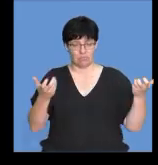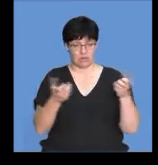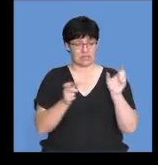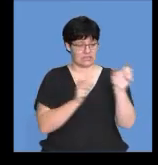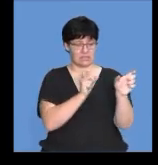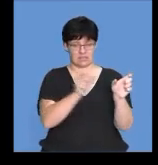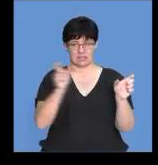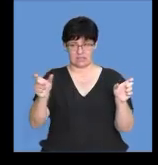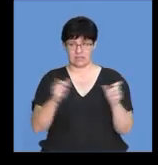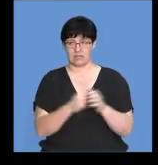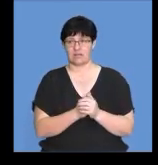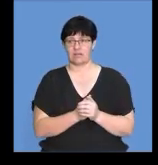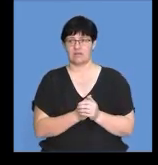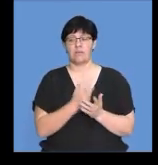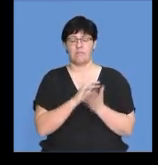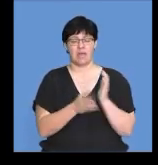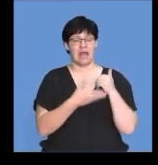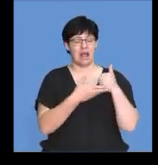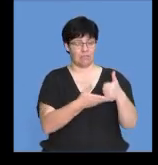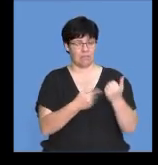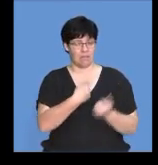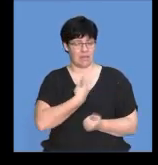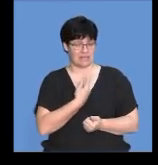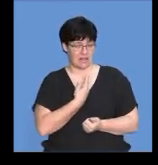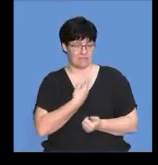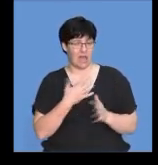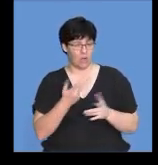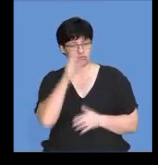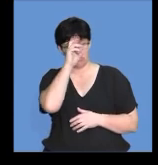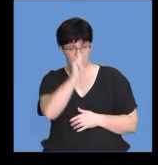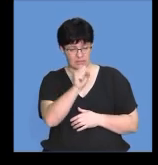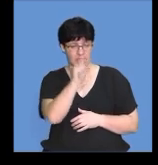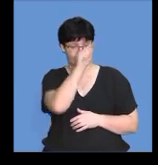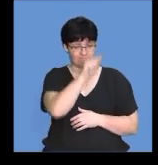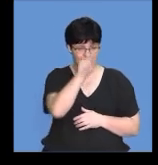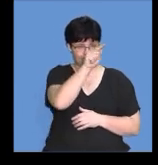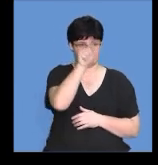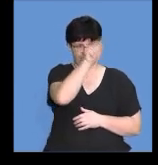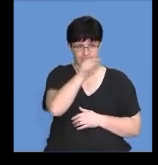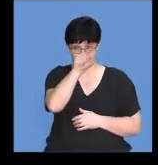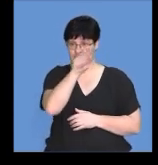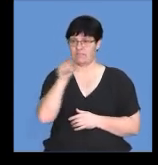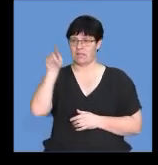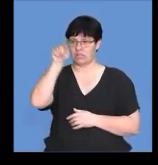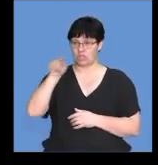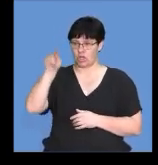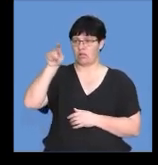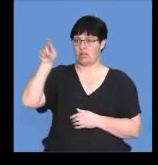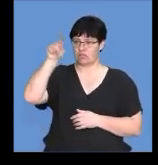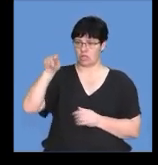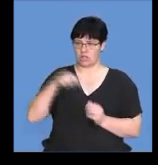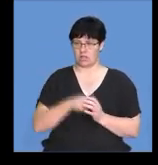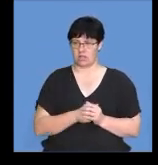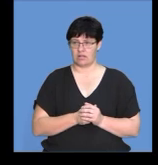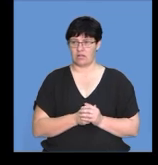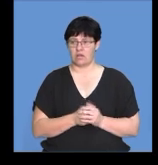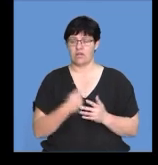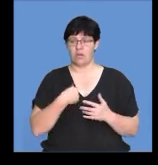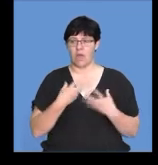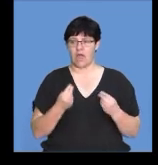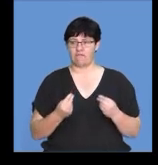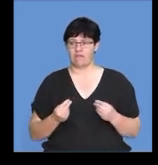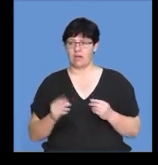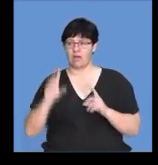and then I often help myself to remember that these gametes are by circling them, and I've got to now